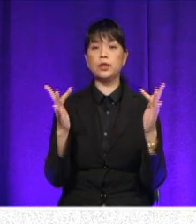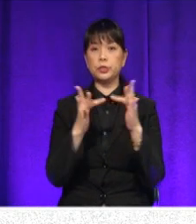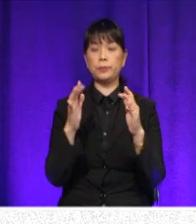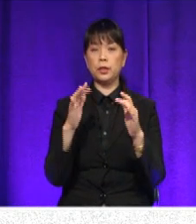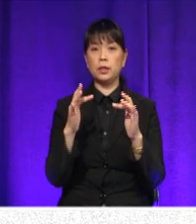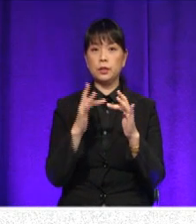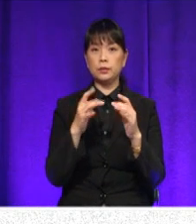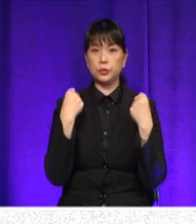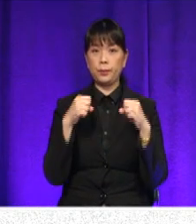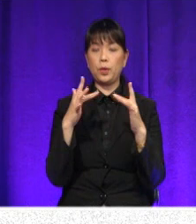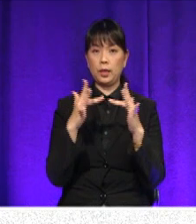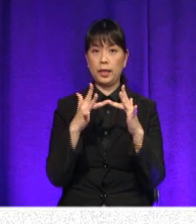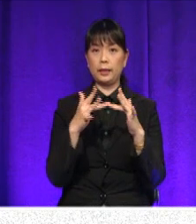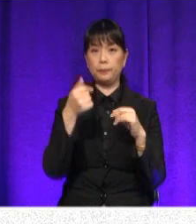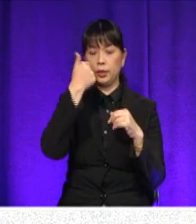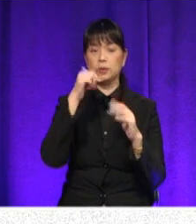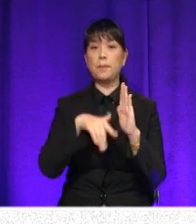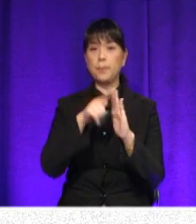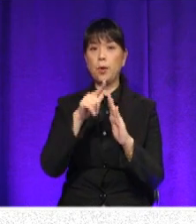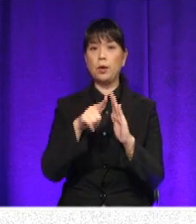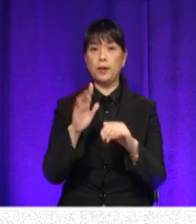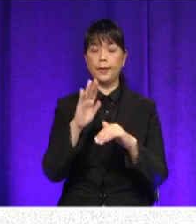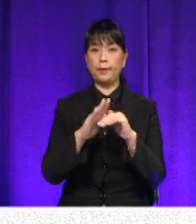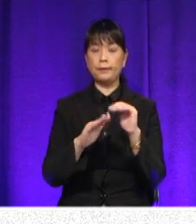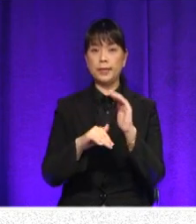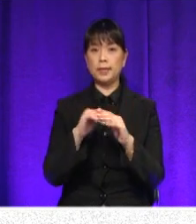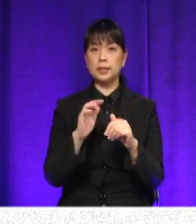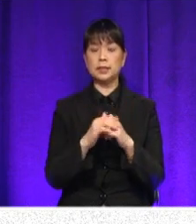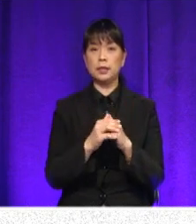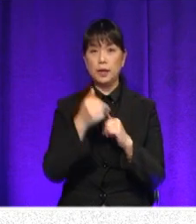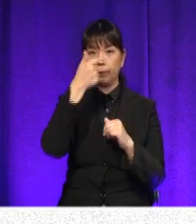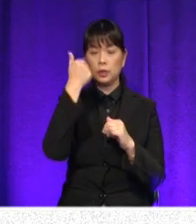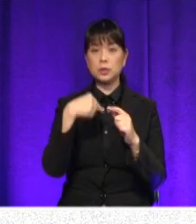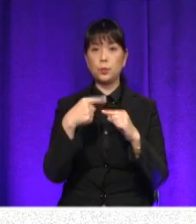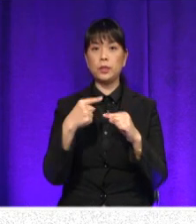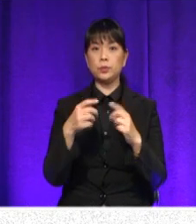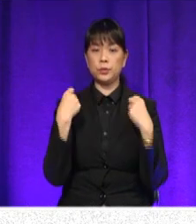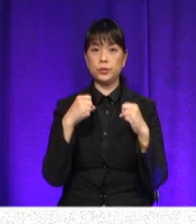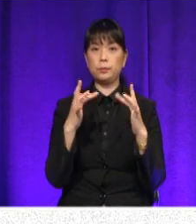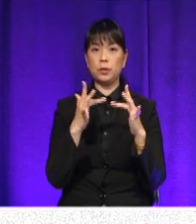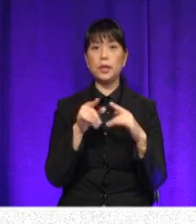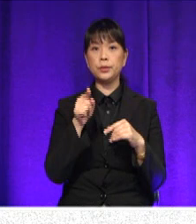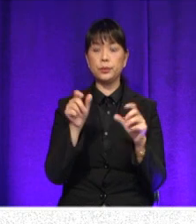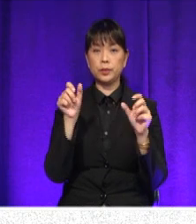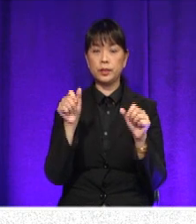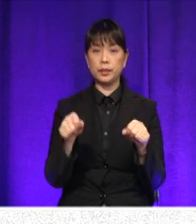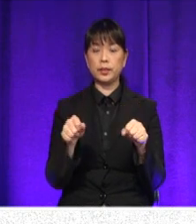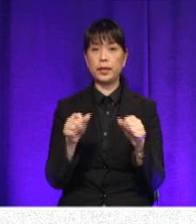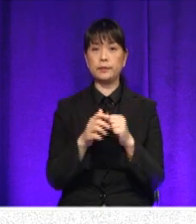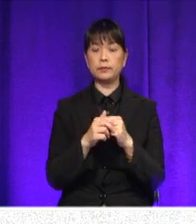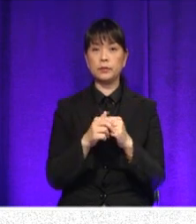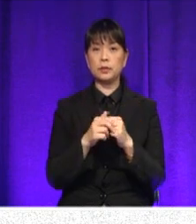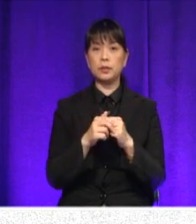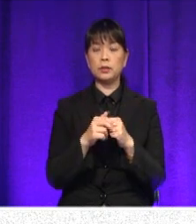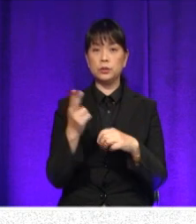is because it's more convenient. Because when you shop online, you can access it through your